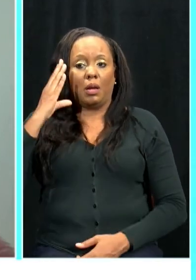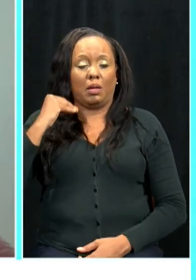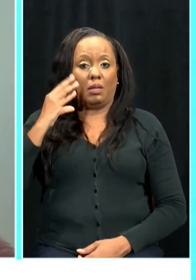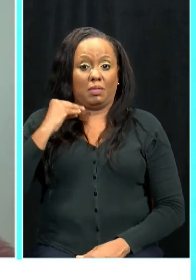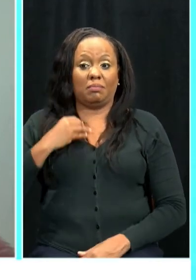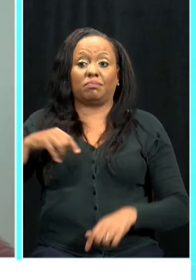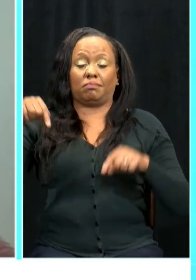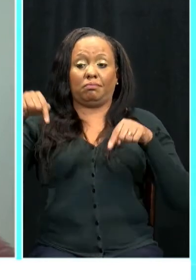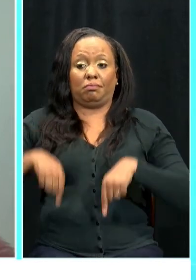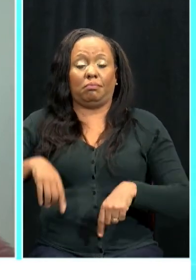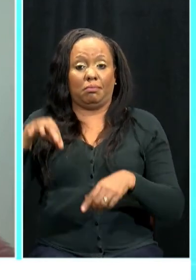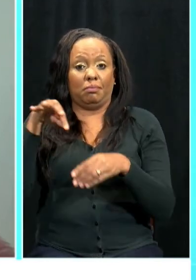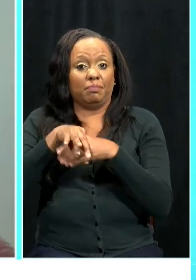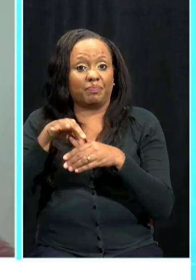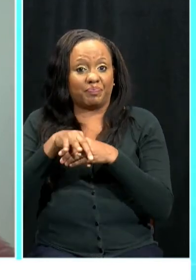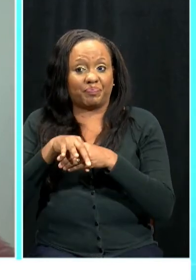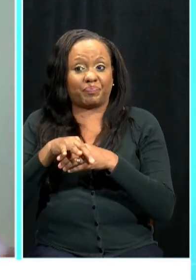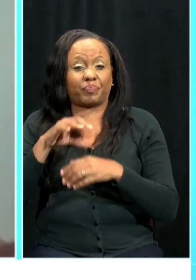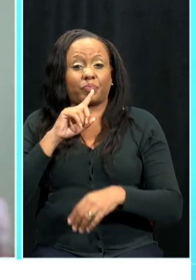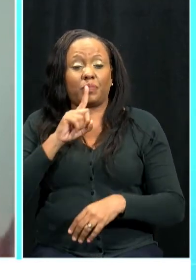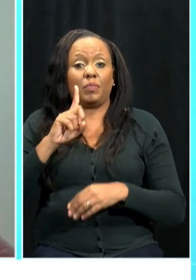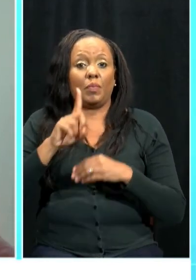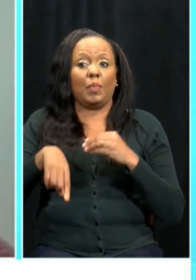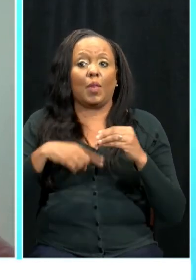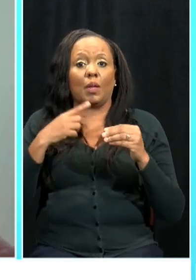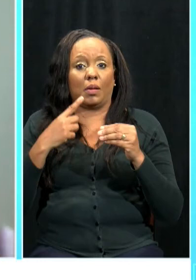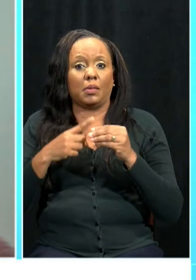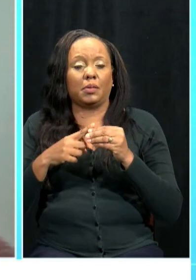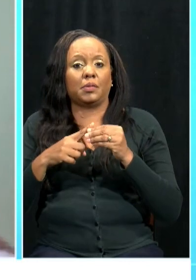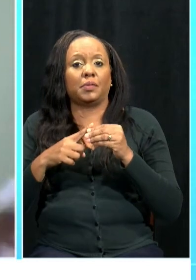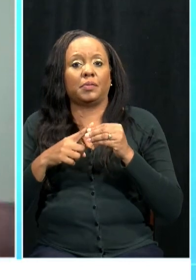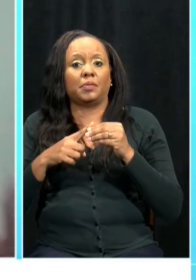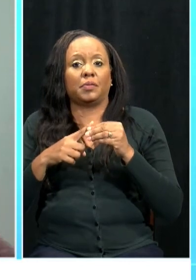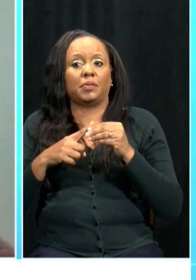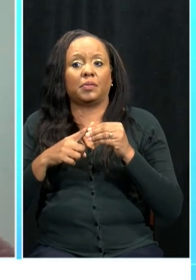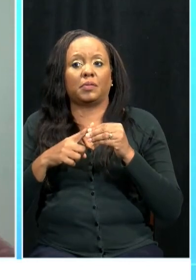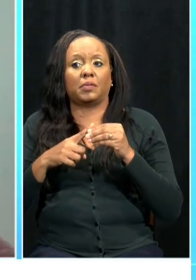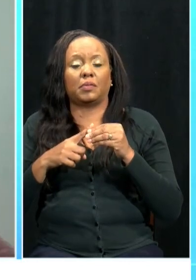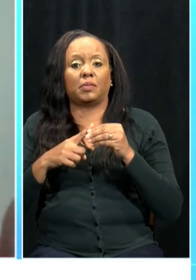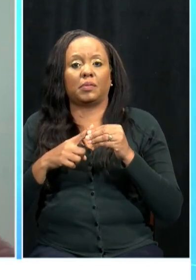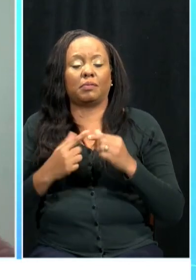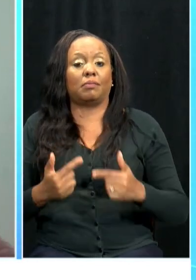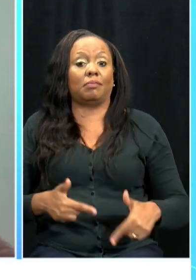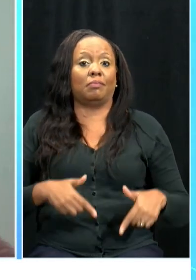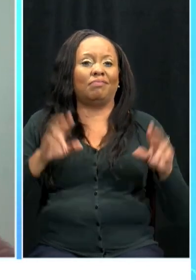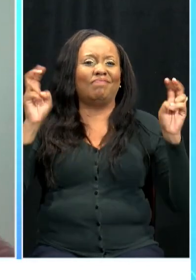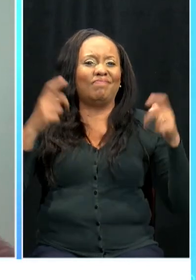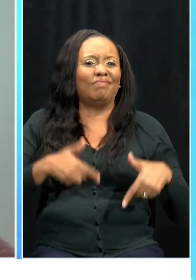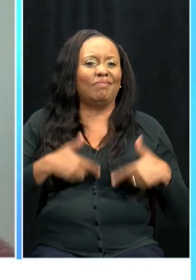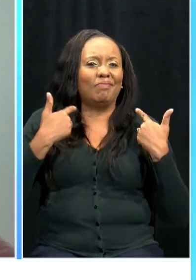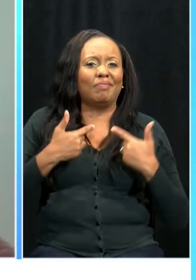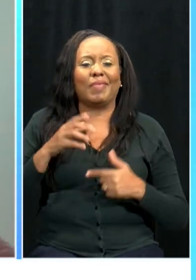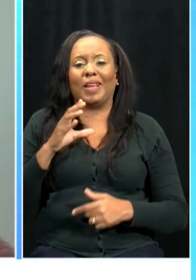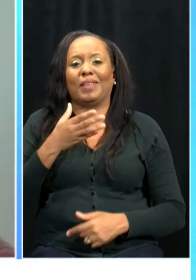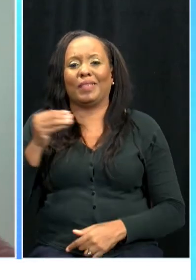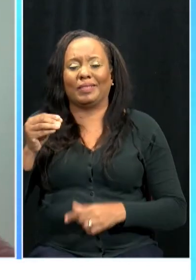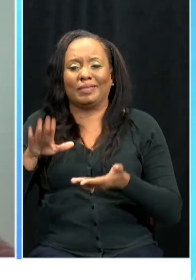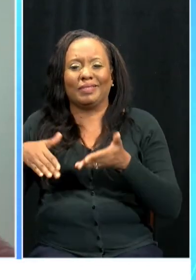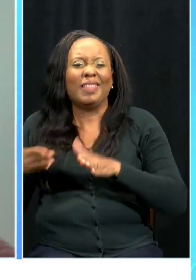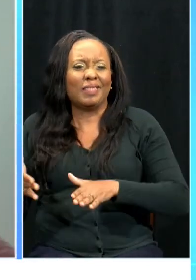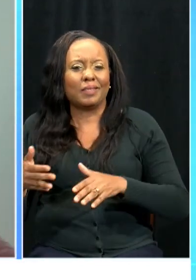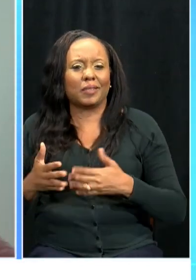election is more about those major life and death issues facing the country as a